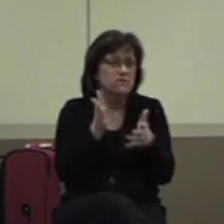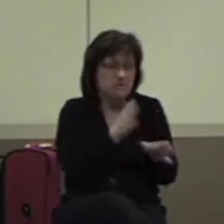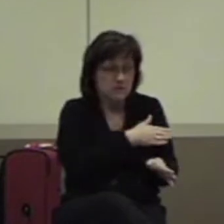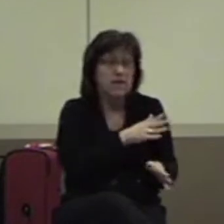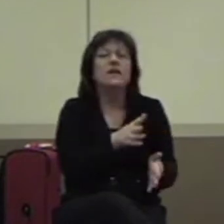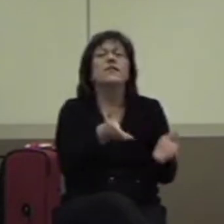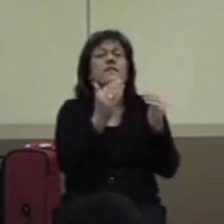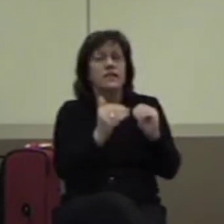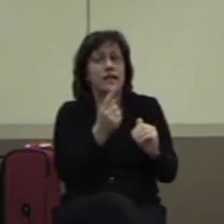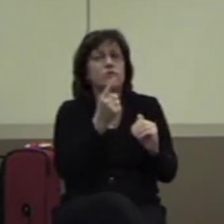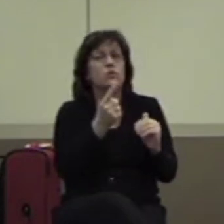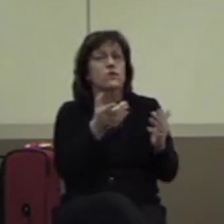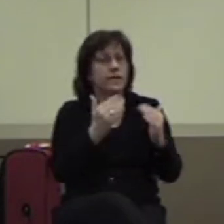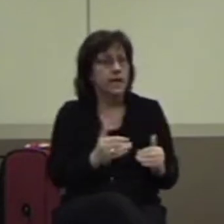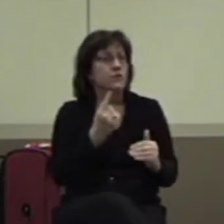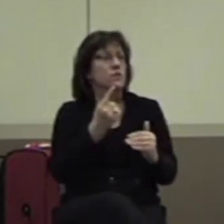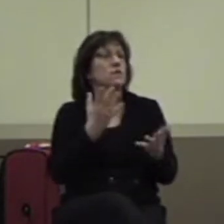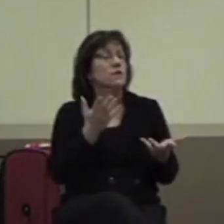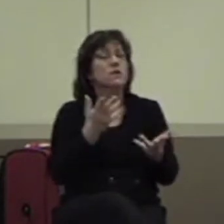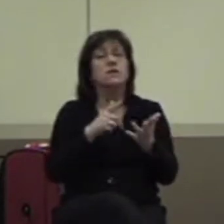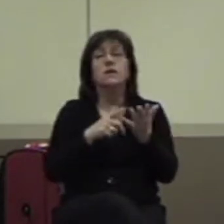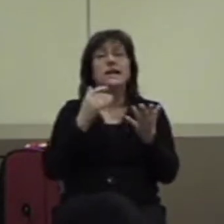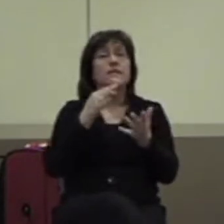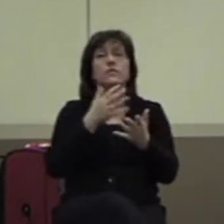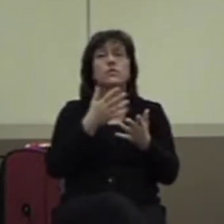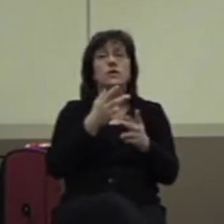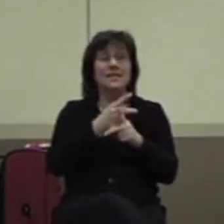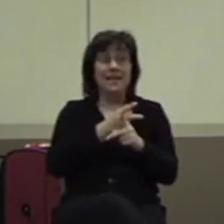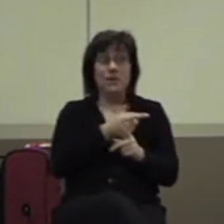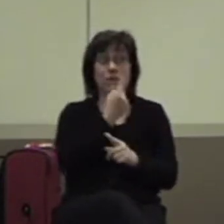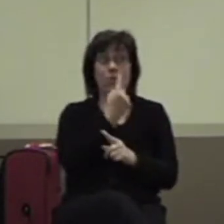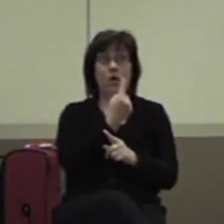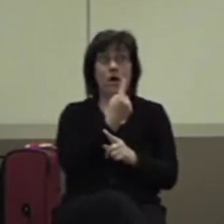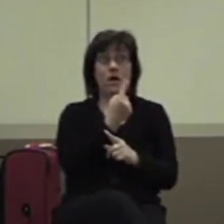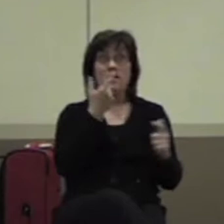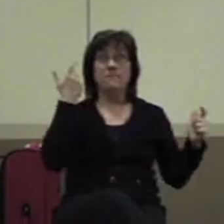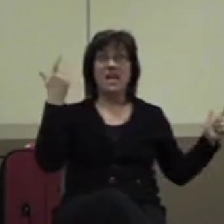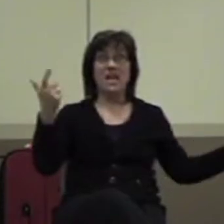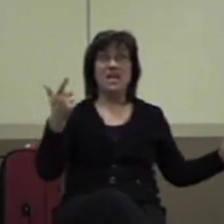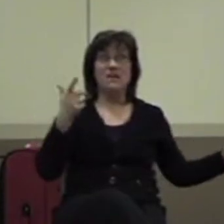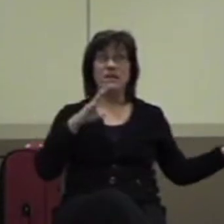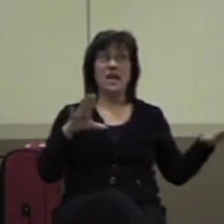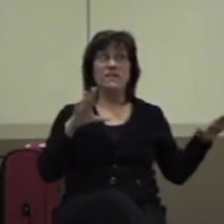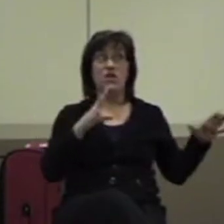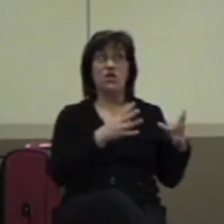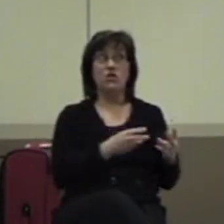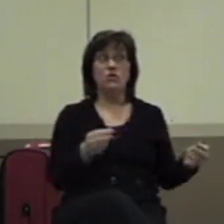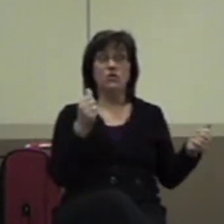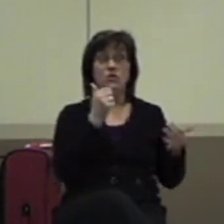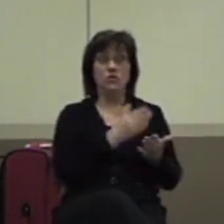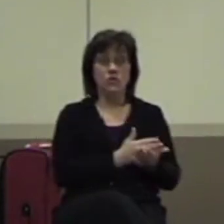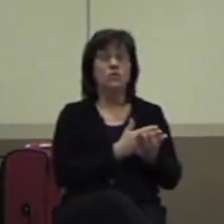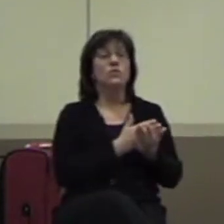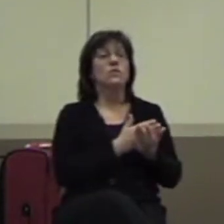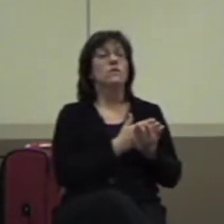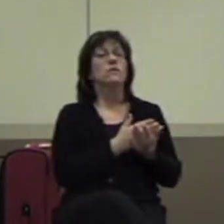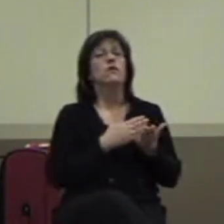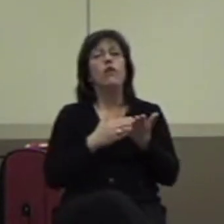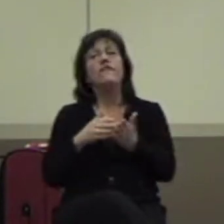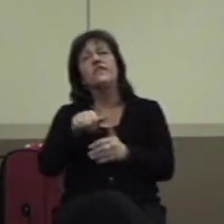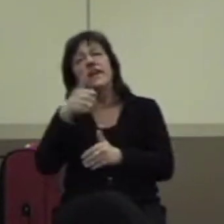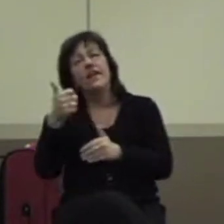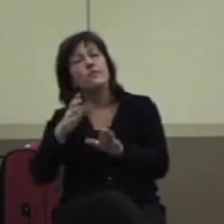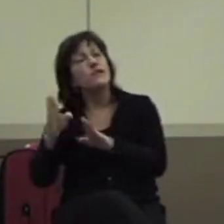go back and get the other behaviors, because here's what happens. If you take care of that 1 big behavior, a lot of times the